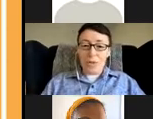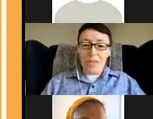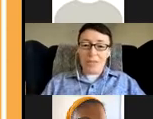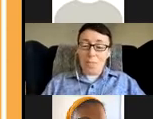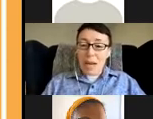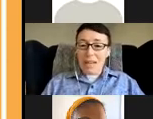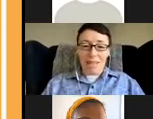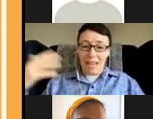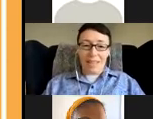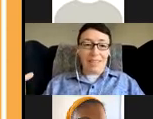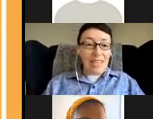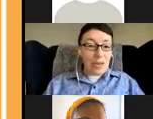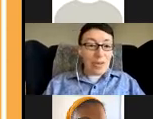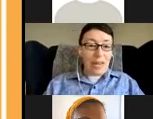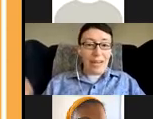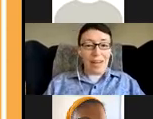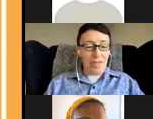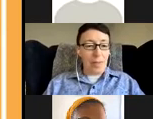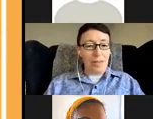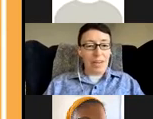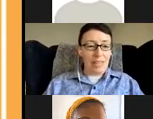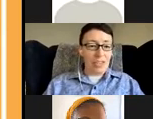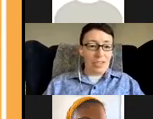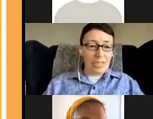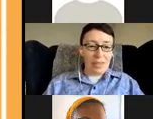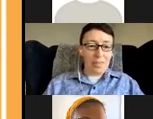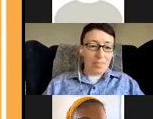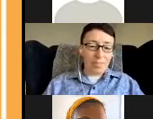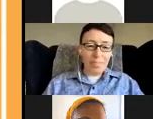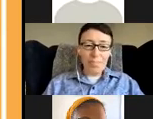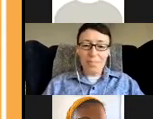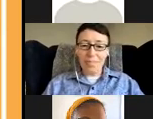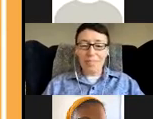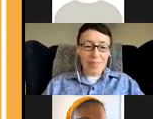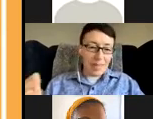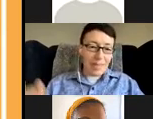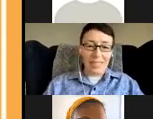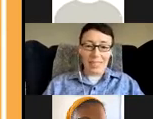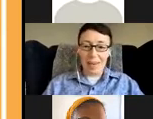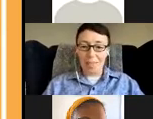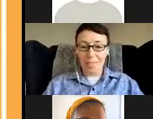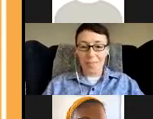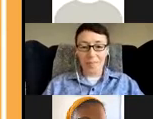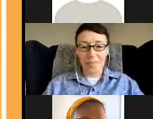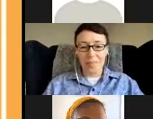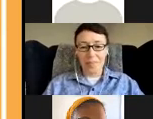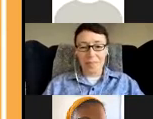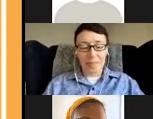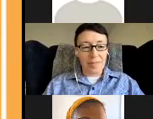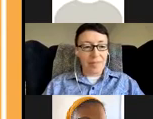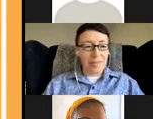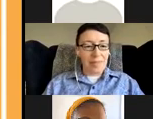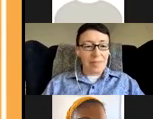It was many things, including a family regulation system. Next slide.